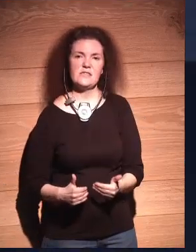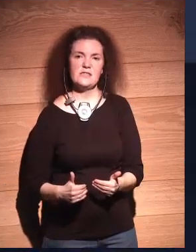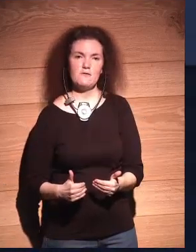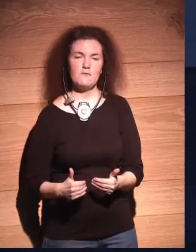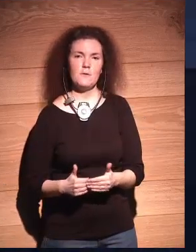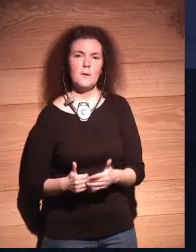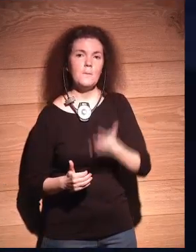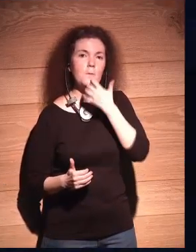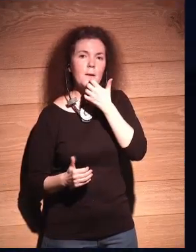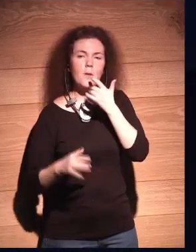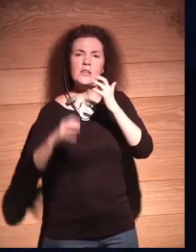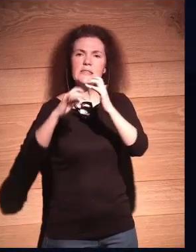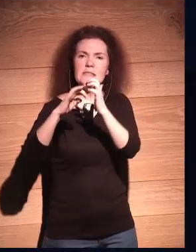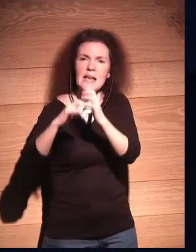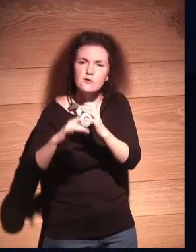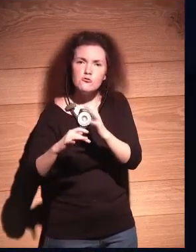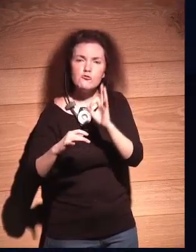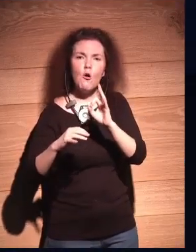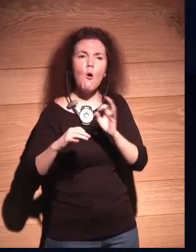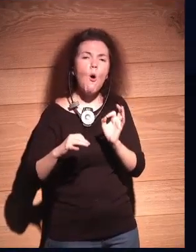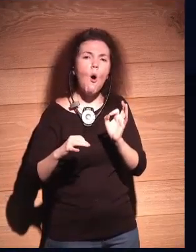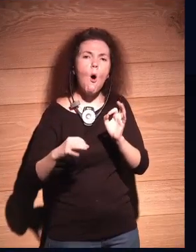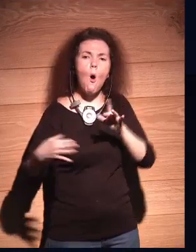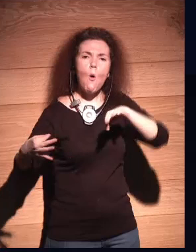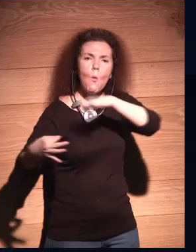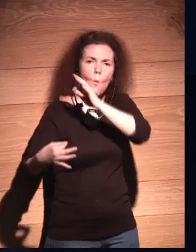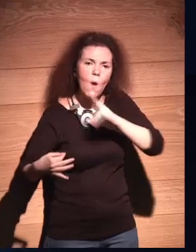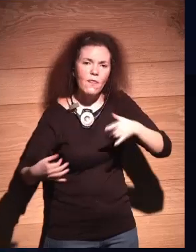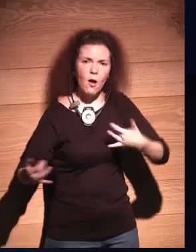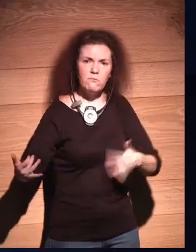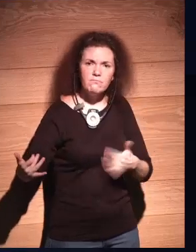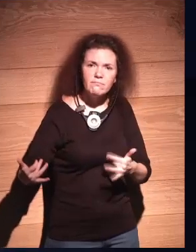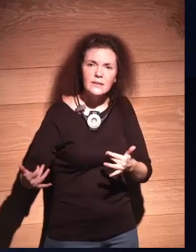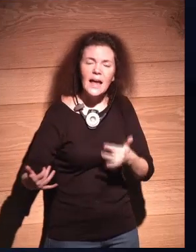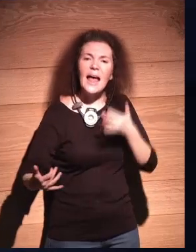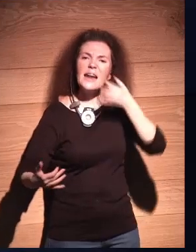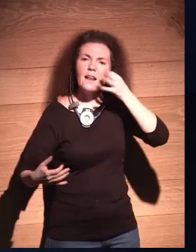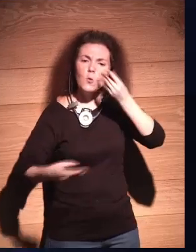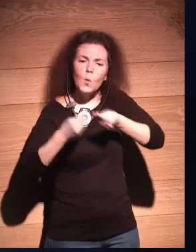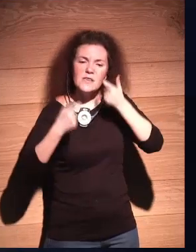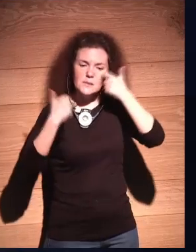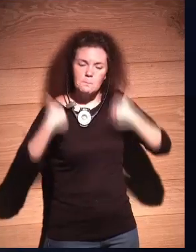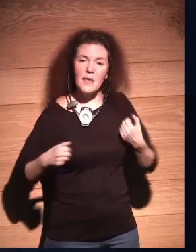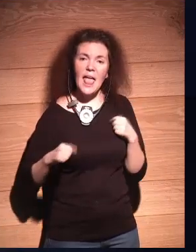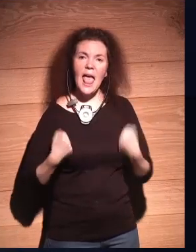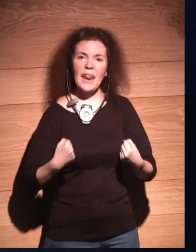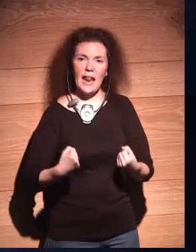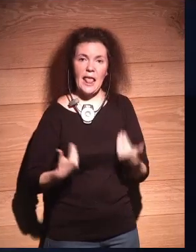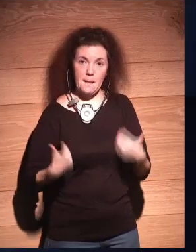or the stringed instruments where you're just, you're using your energy. And so I was doing